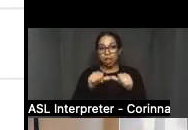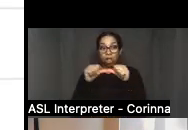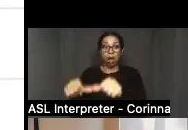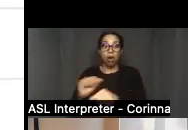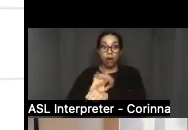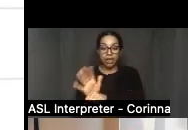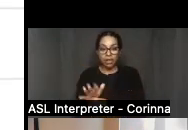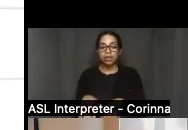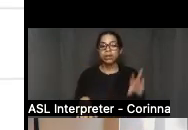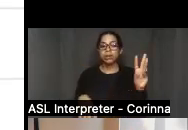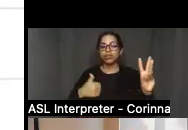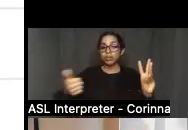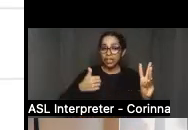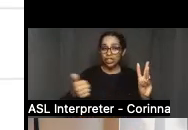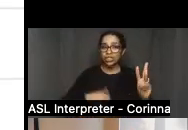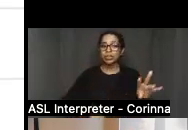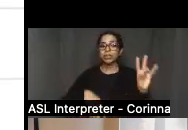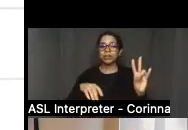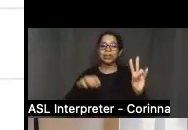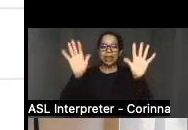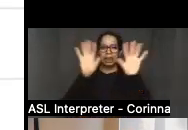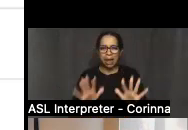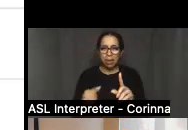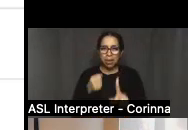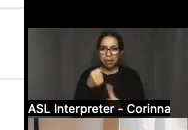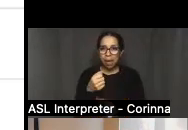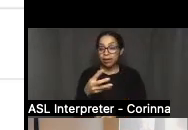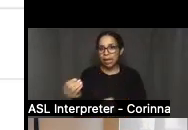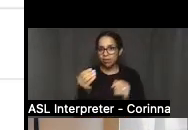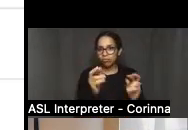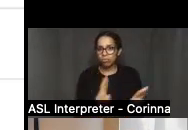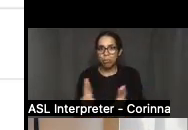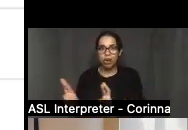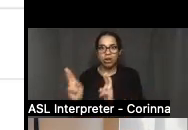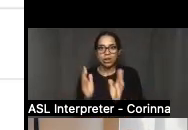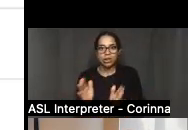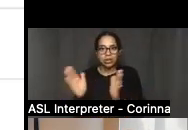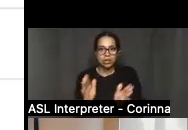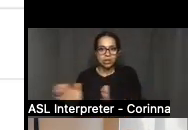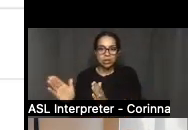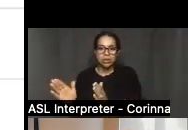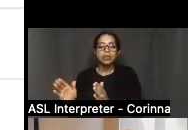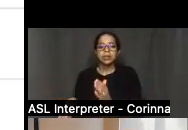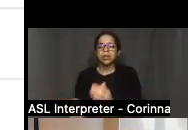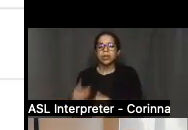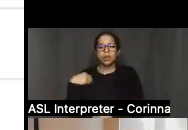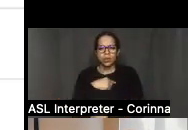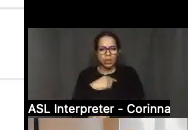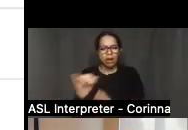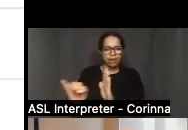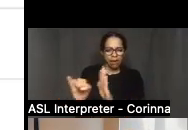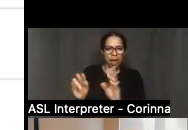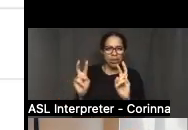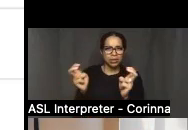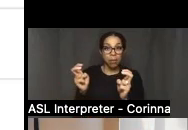climate impacts and preparedness. We identified these topics, again, really in conversation with many of